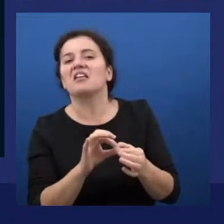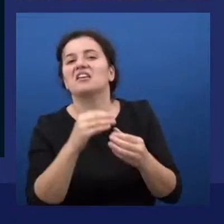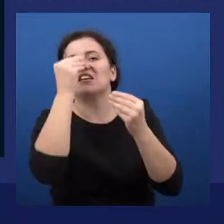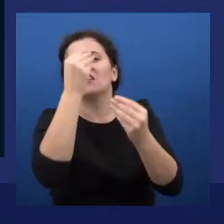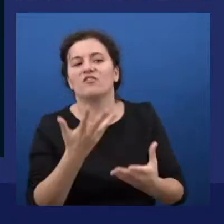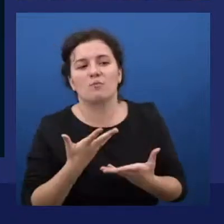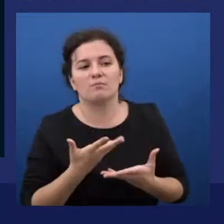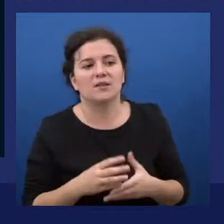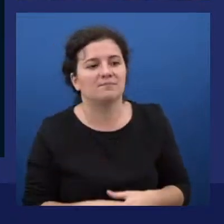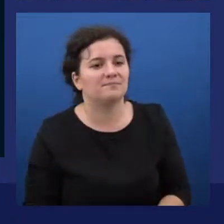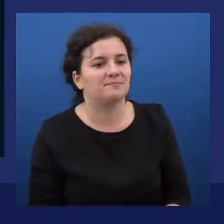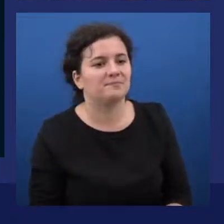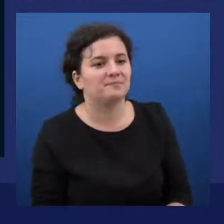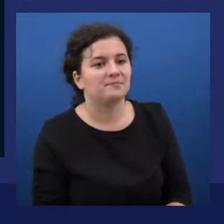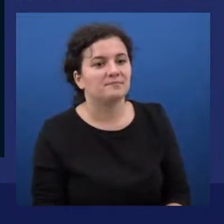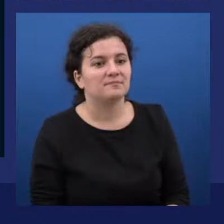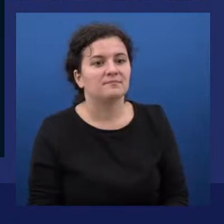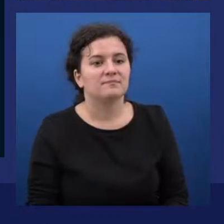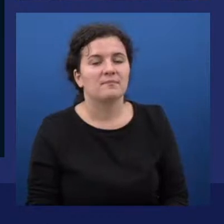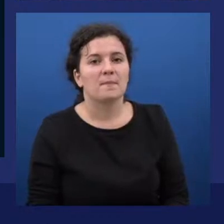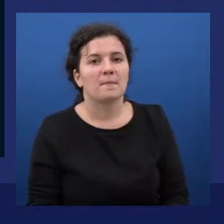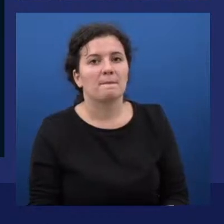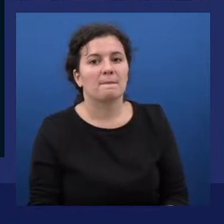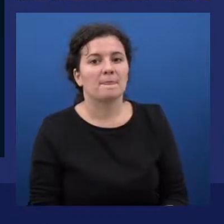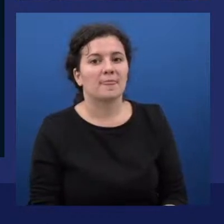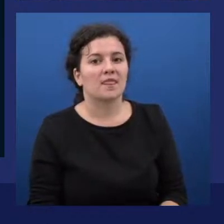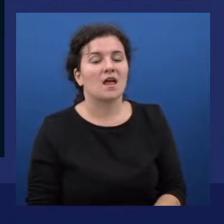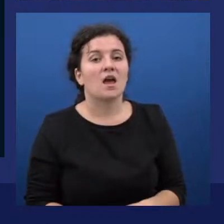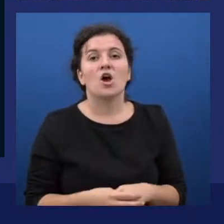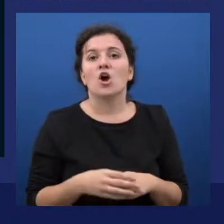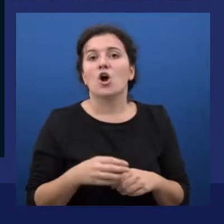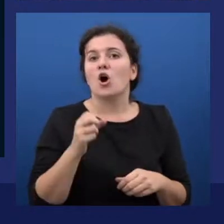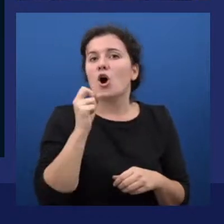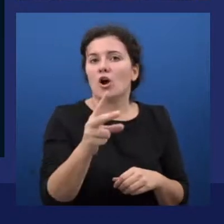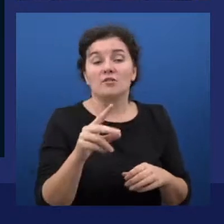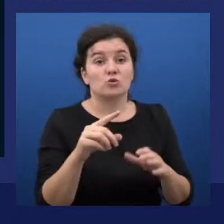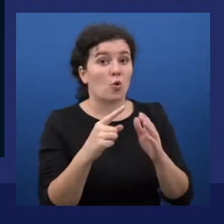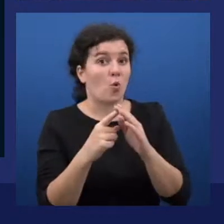you can use just a single data point. How does that actually work?